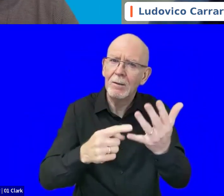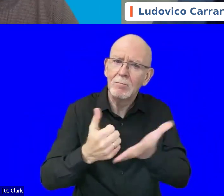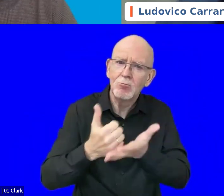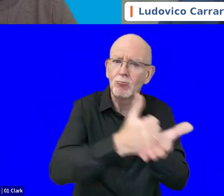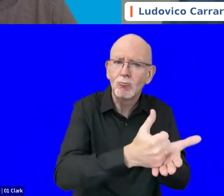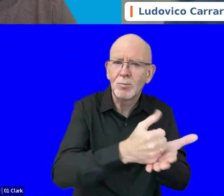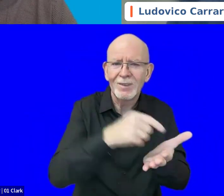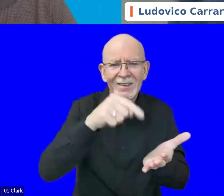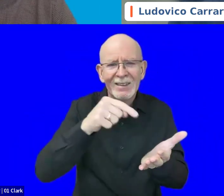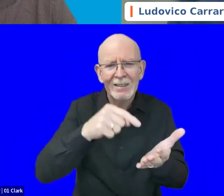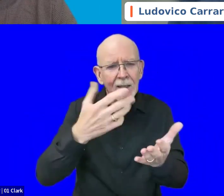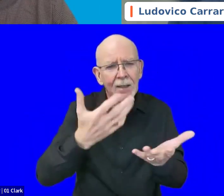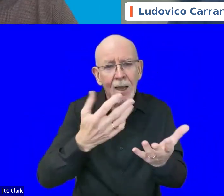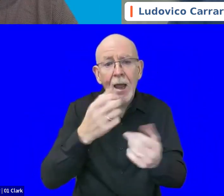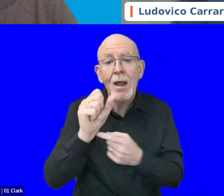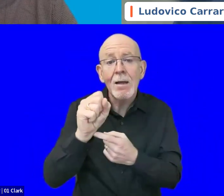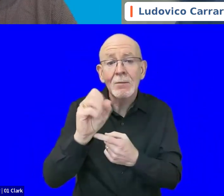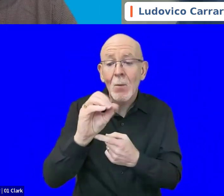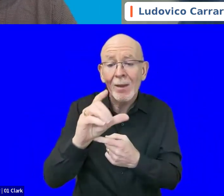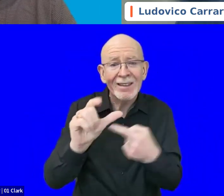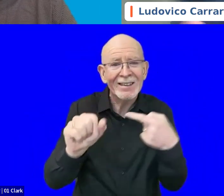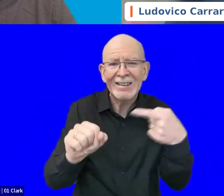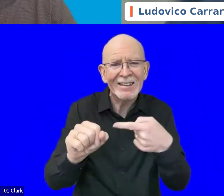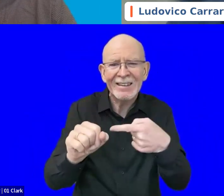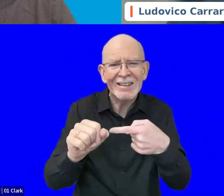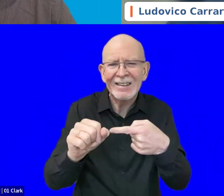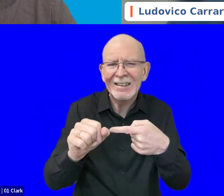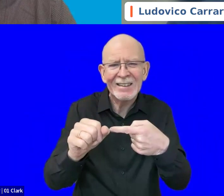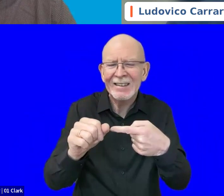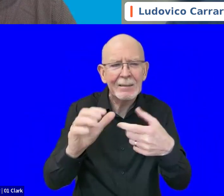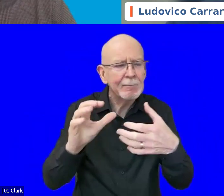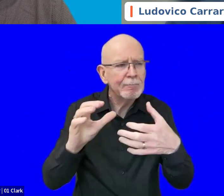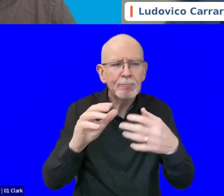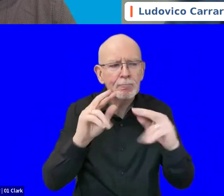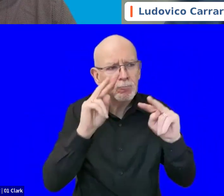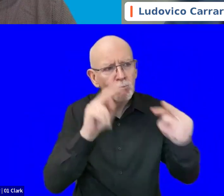you complement the SOL, that is a cash level intervention,